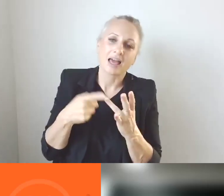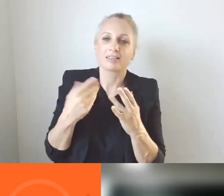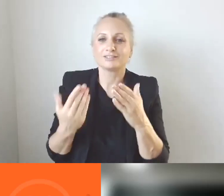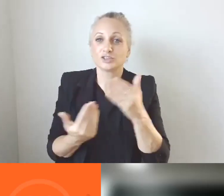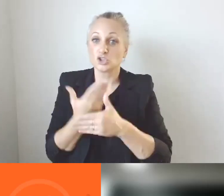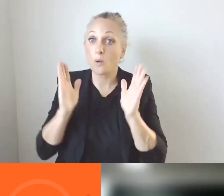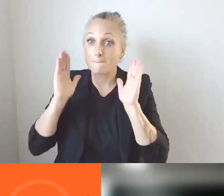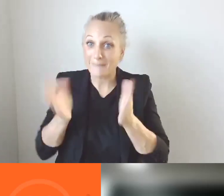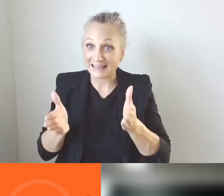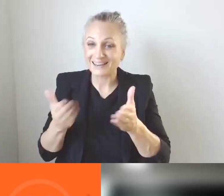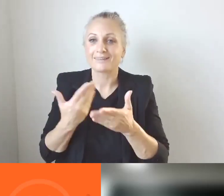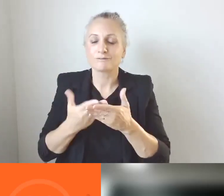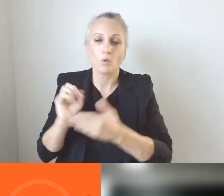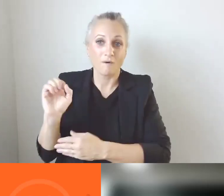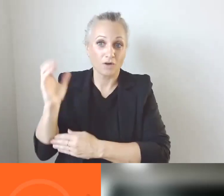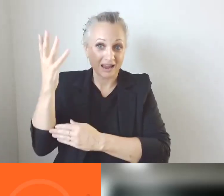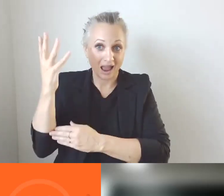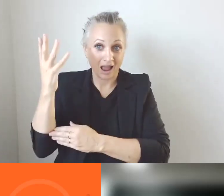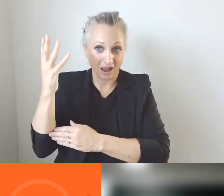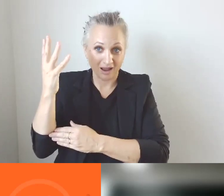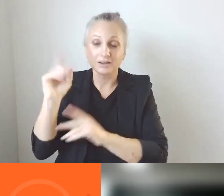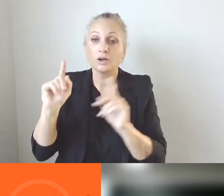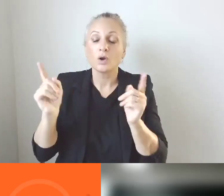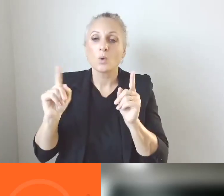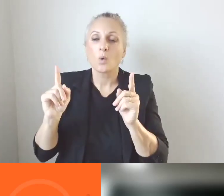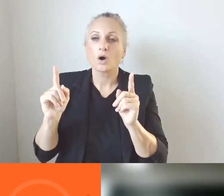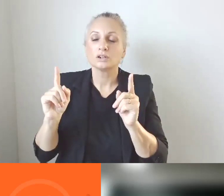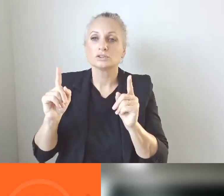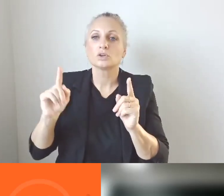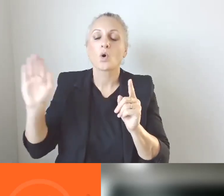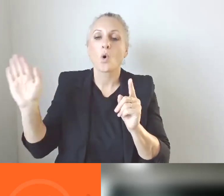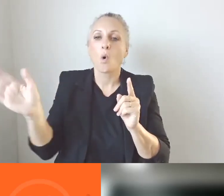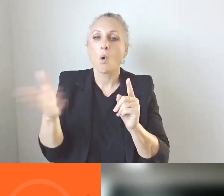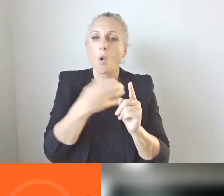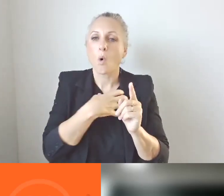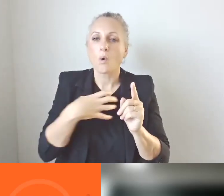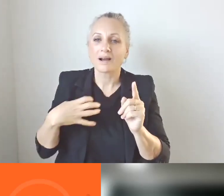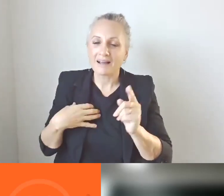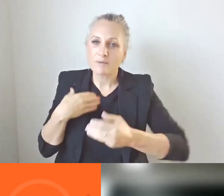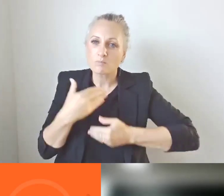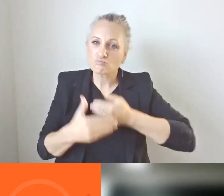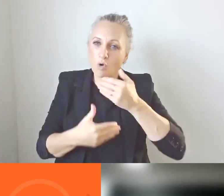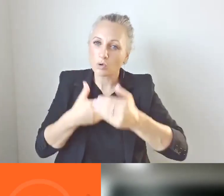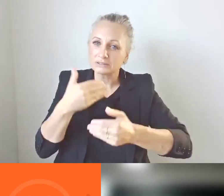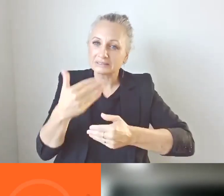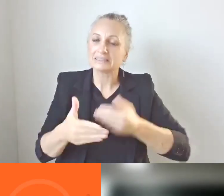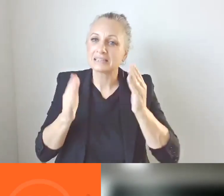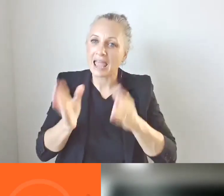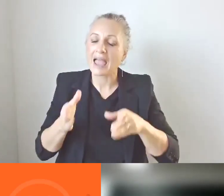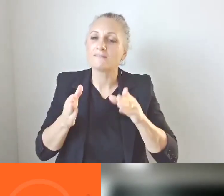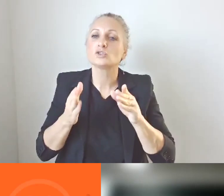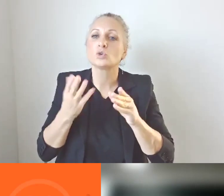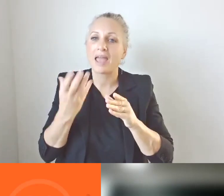mandates for Whaikaha is to be responsible for the all of government process for alternate formats, which has